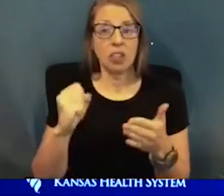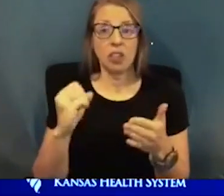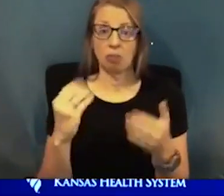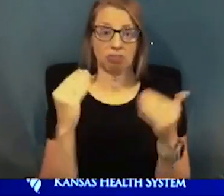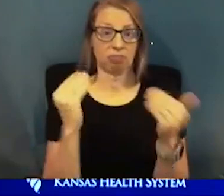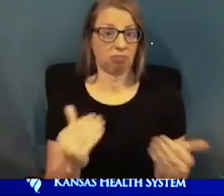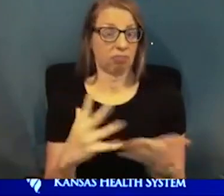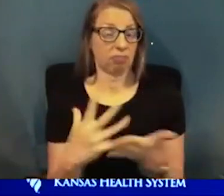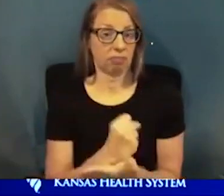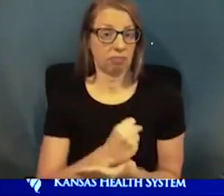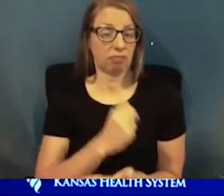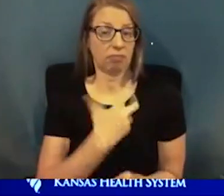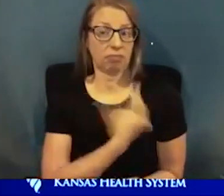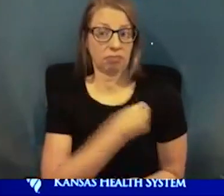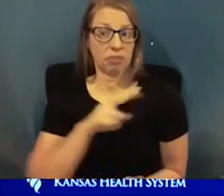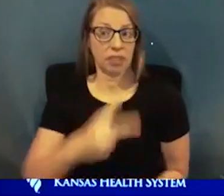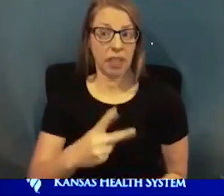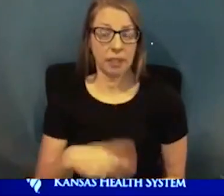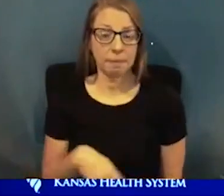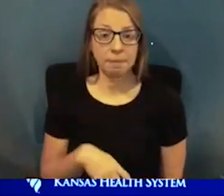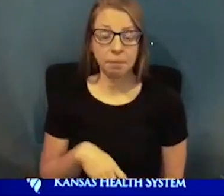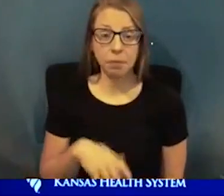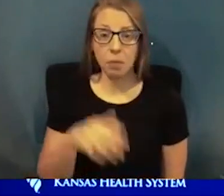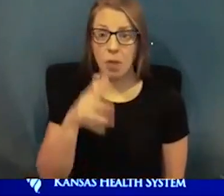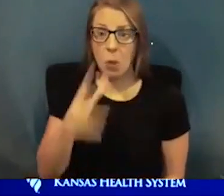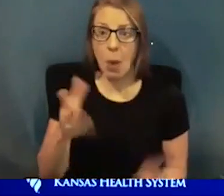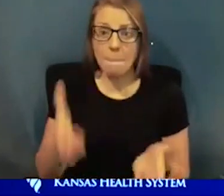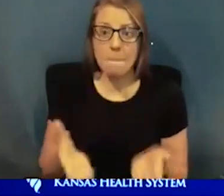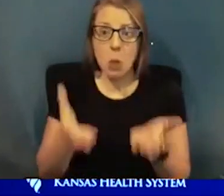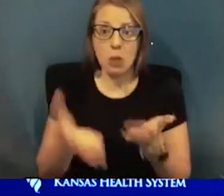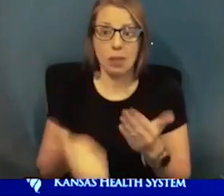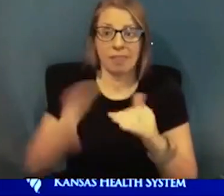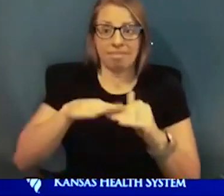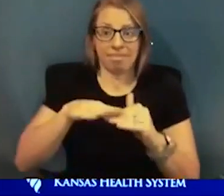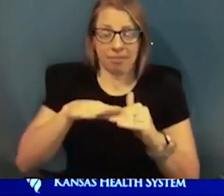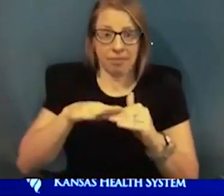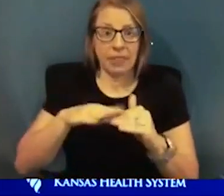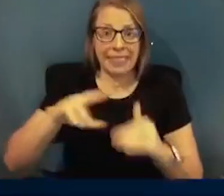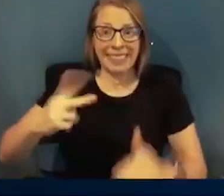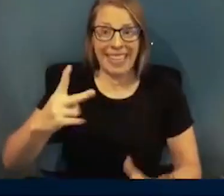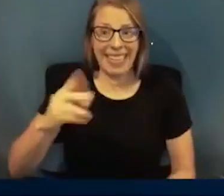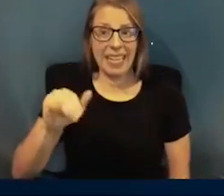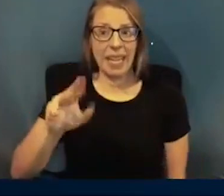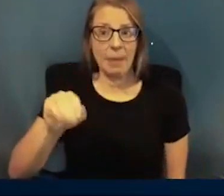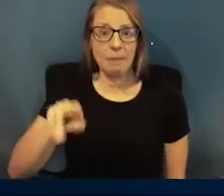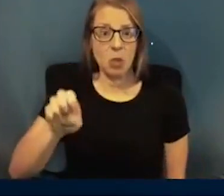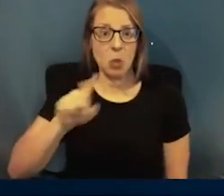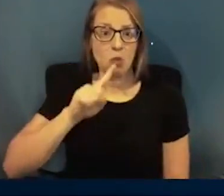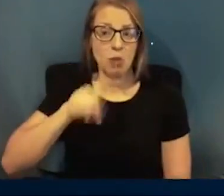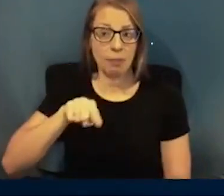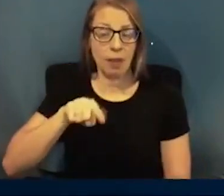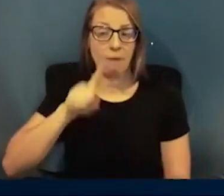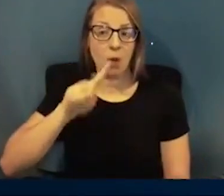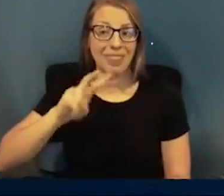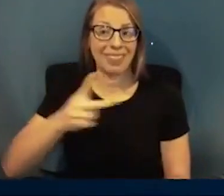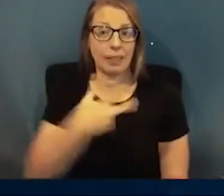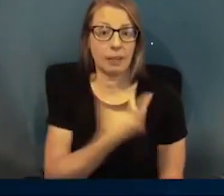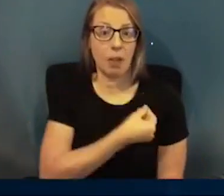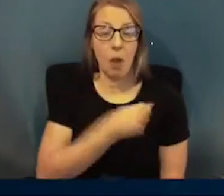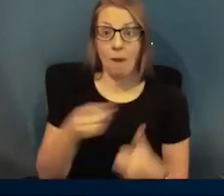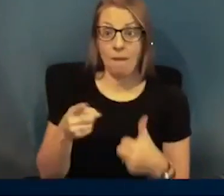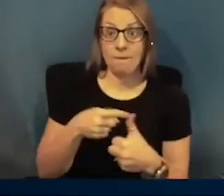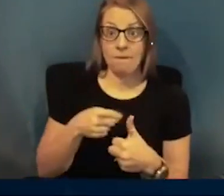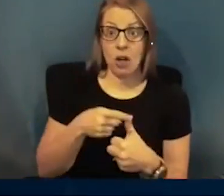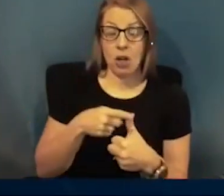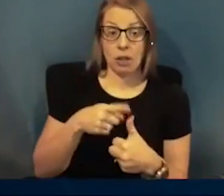now that specific immune response that has been generated from that first dose of the vaccine. Because when we were first giving out the vaccine, it was really important that you hit